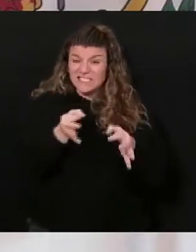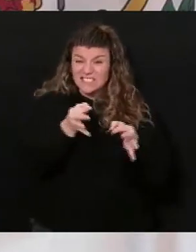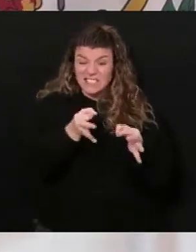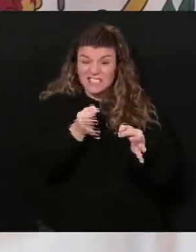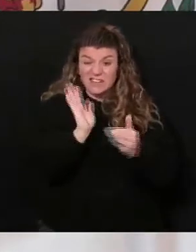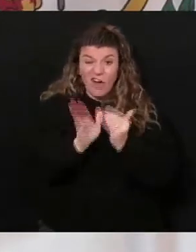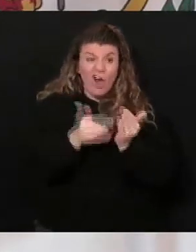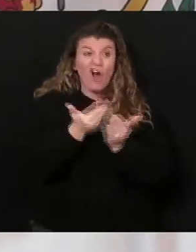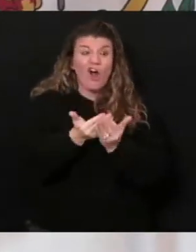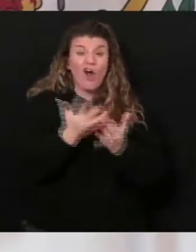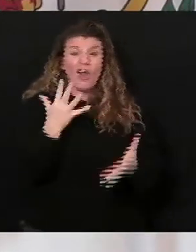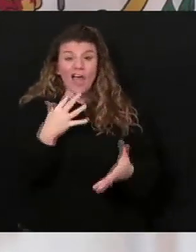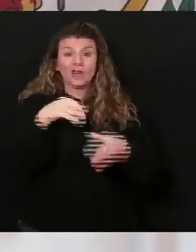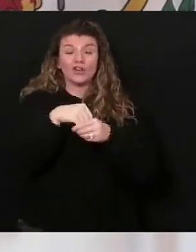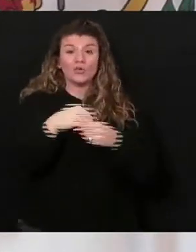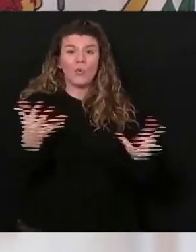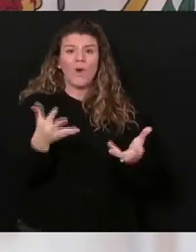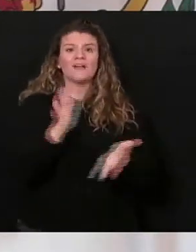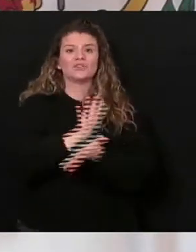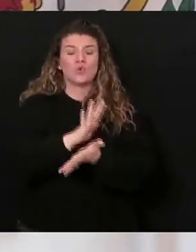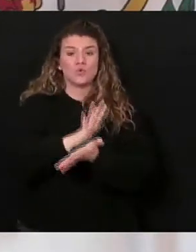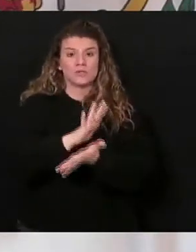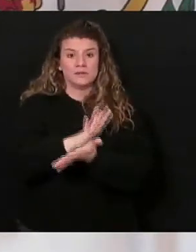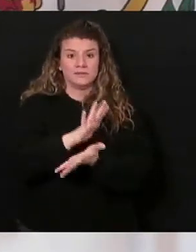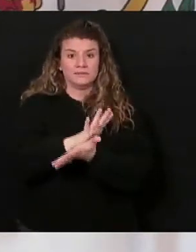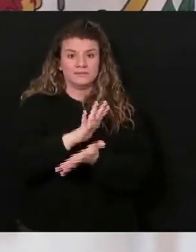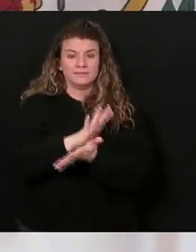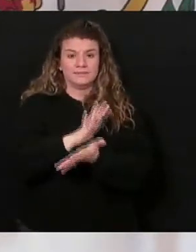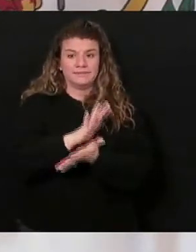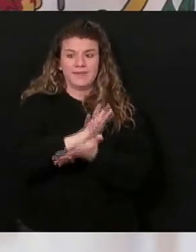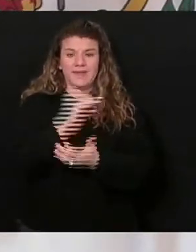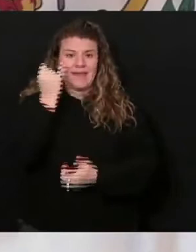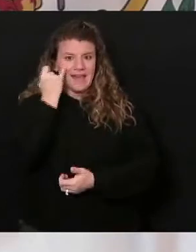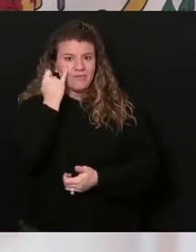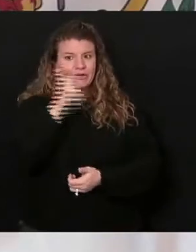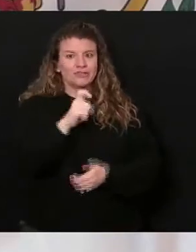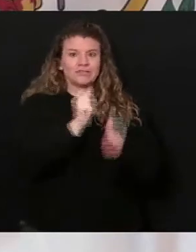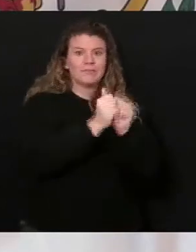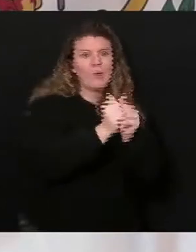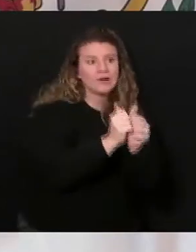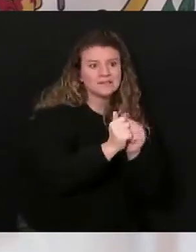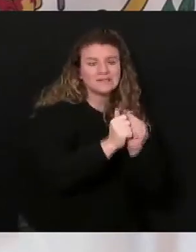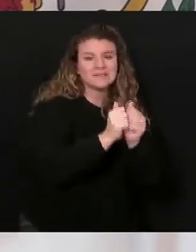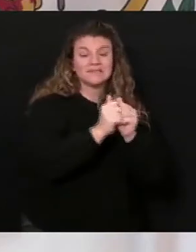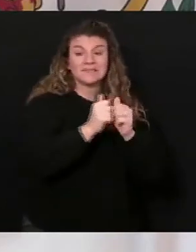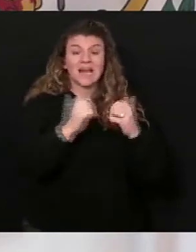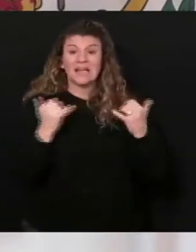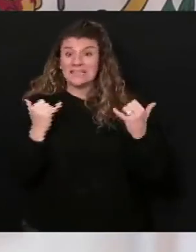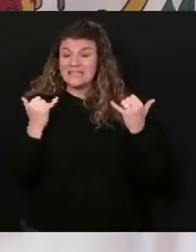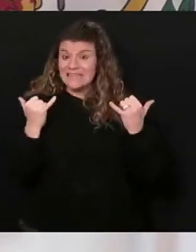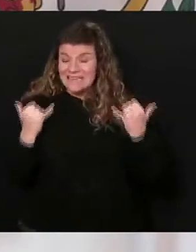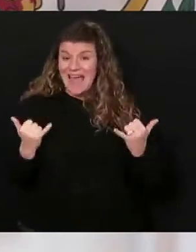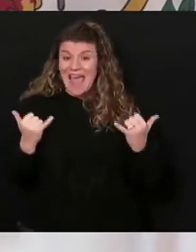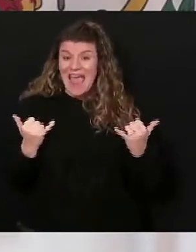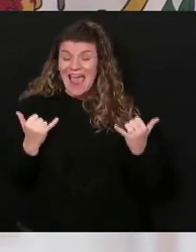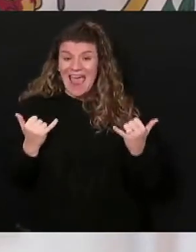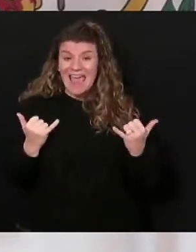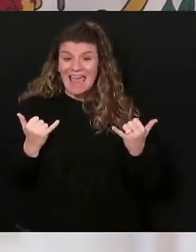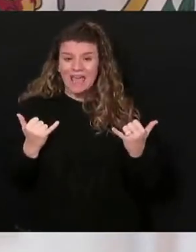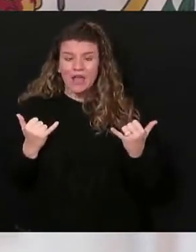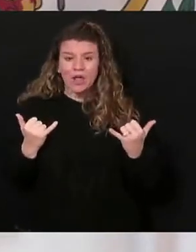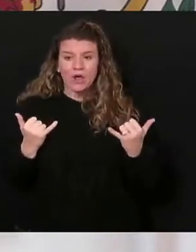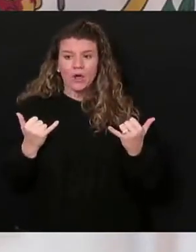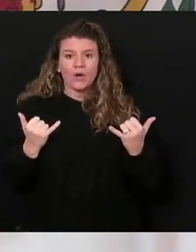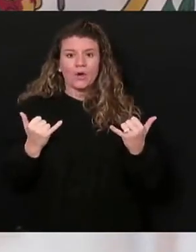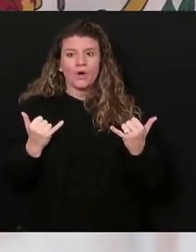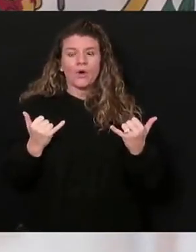always, are the schools, whether we should play sports. Today, we're embarking upon a